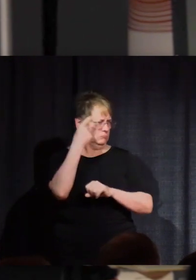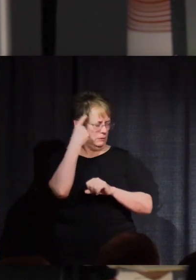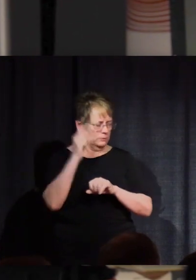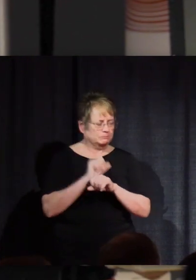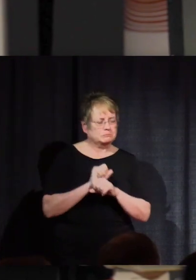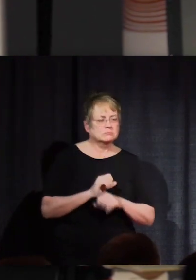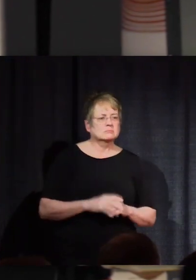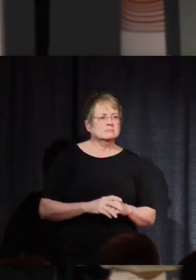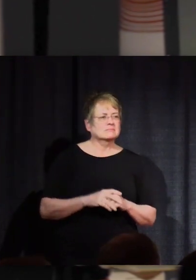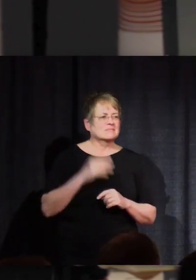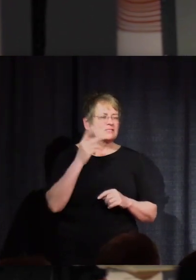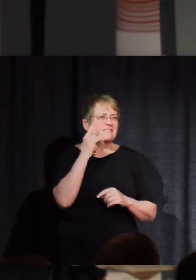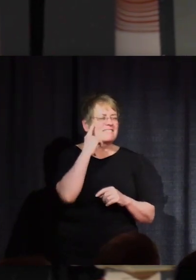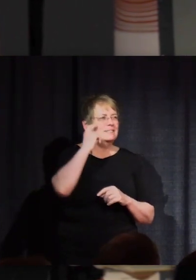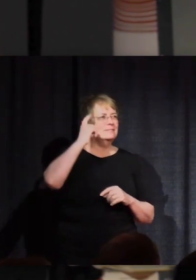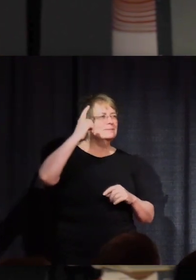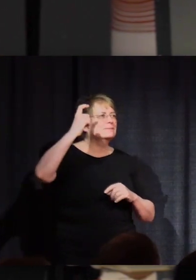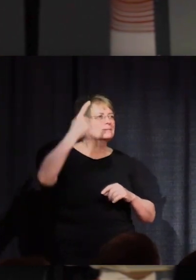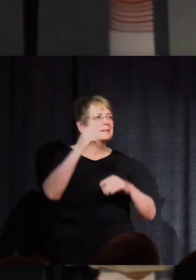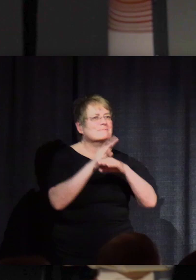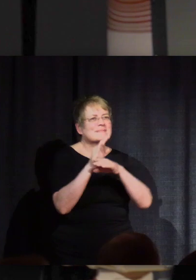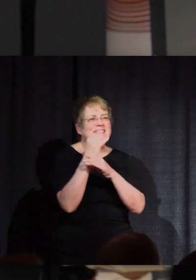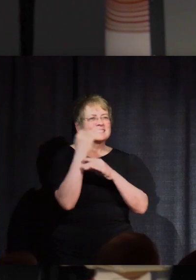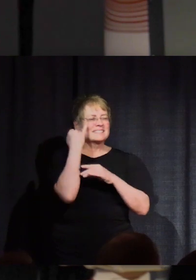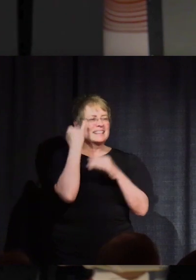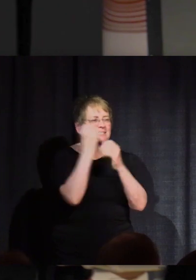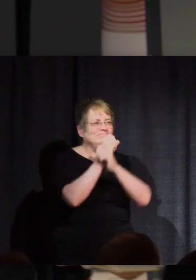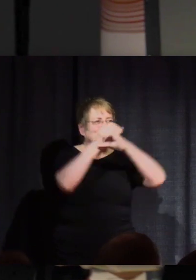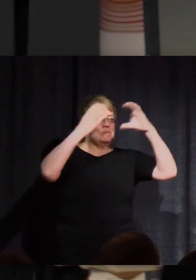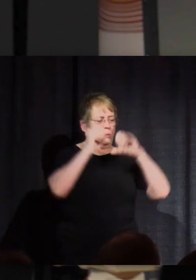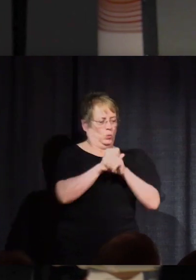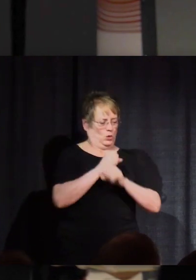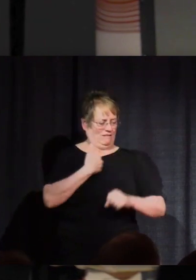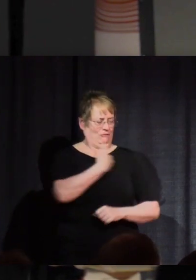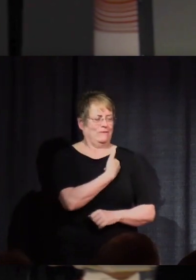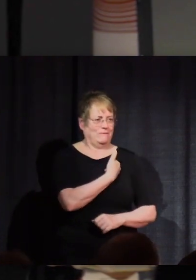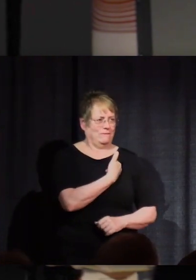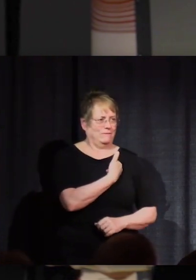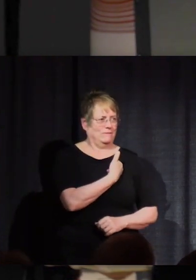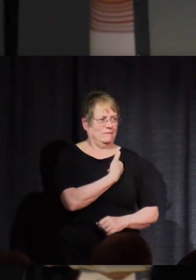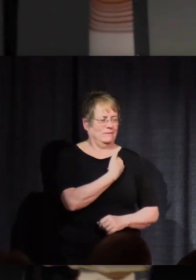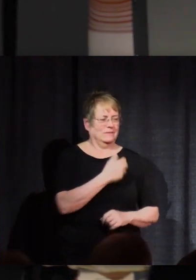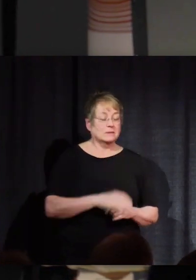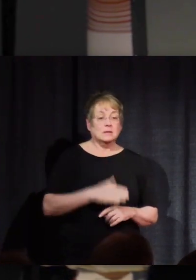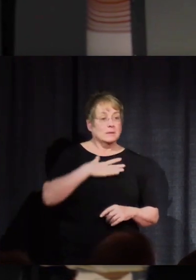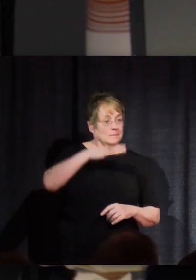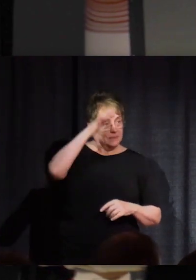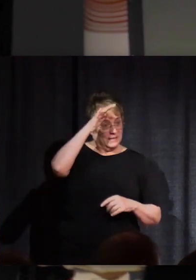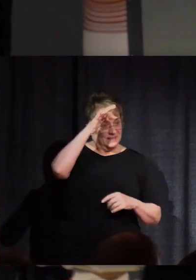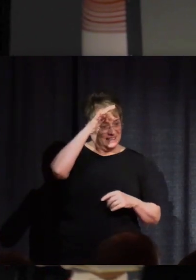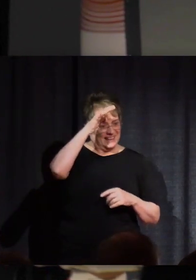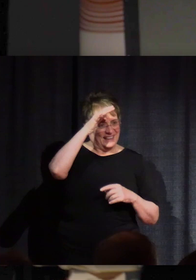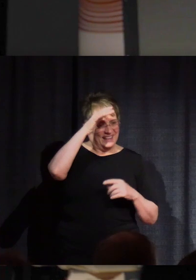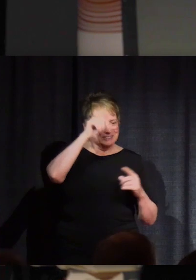We dreamt up business ideas together and envisioned a future of working for ourselves. My dad married us